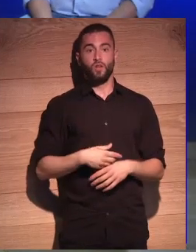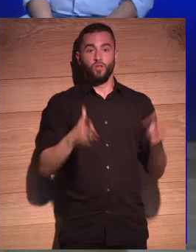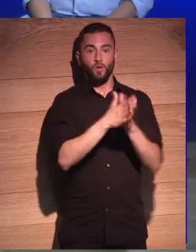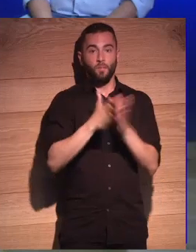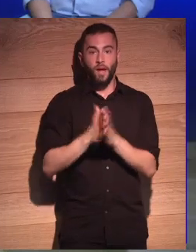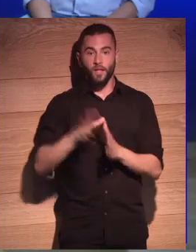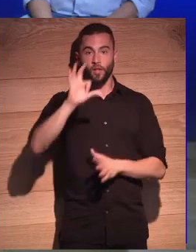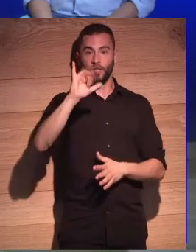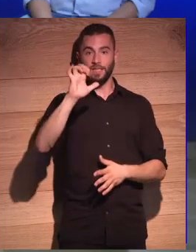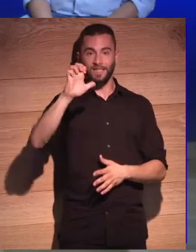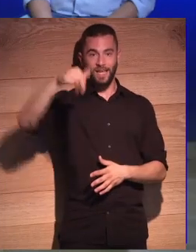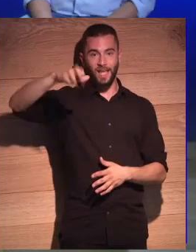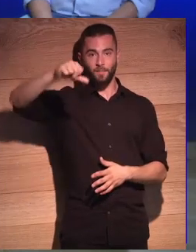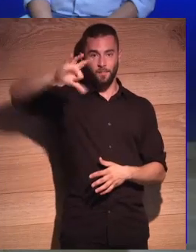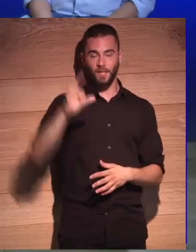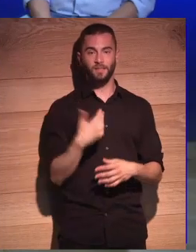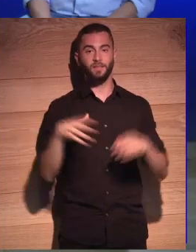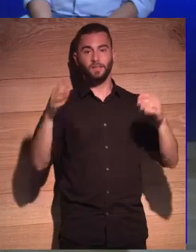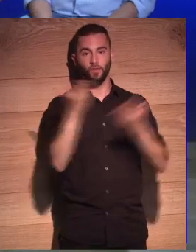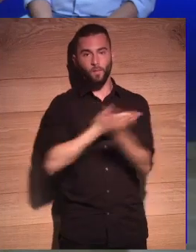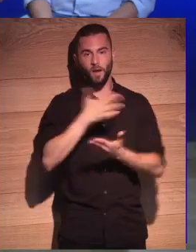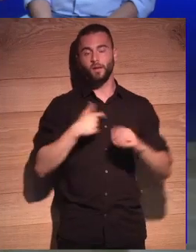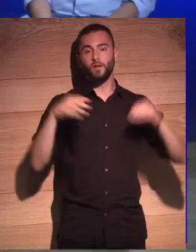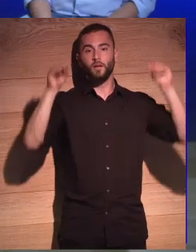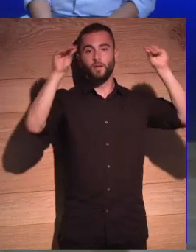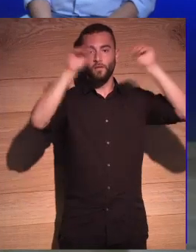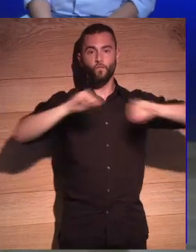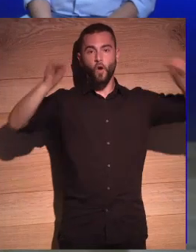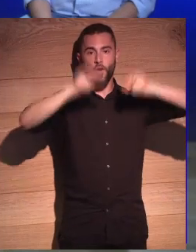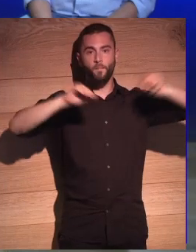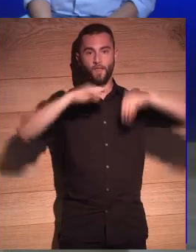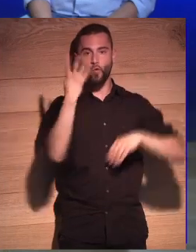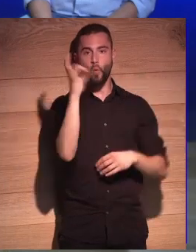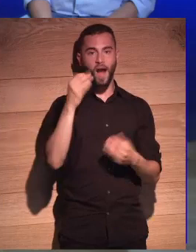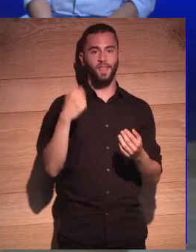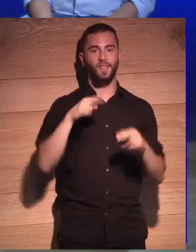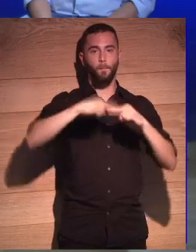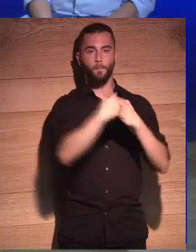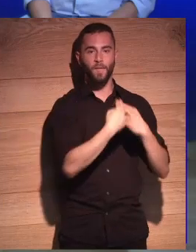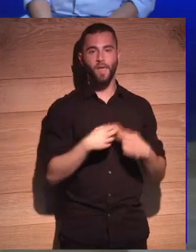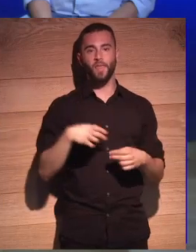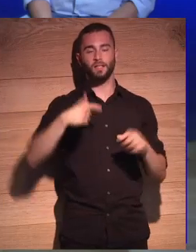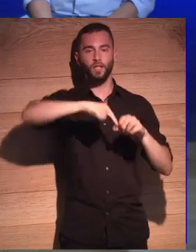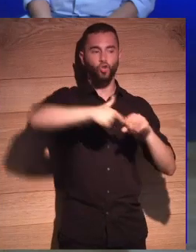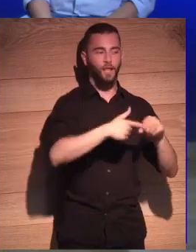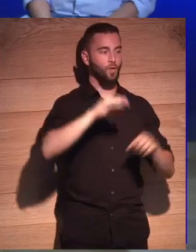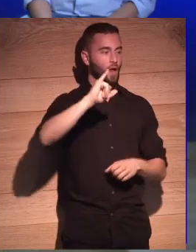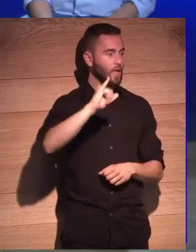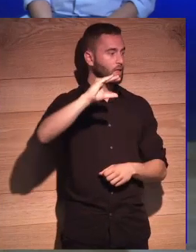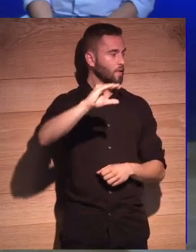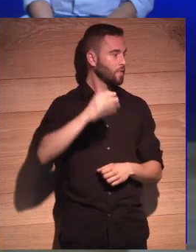in the United States, and they partnered with Siemens to train for the